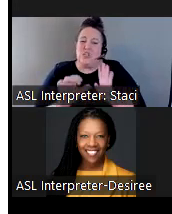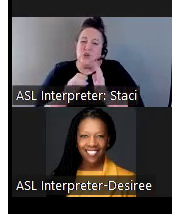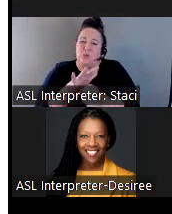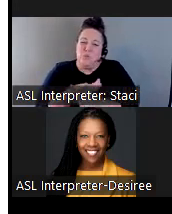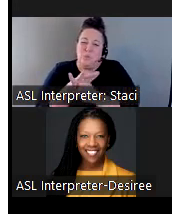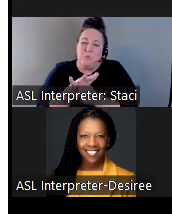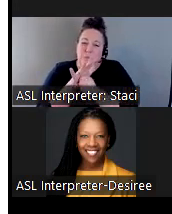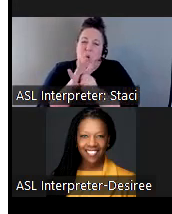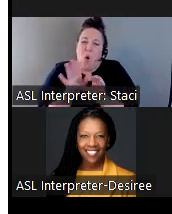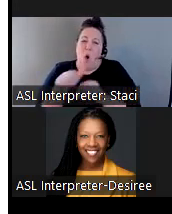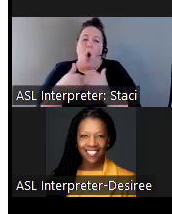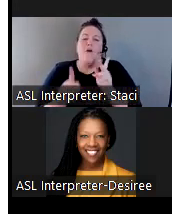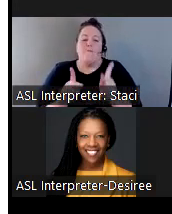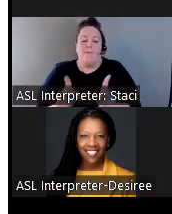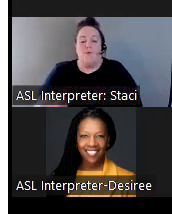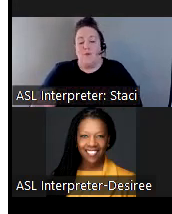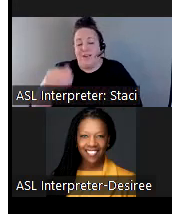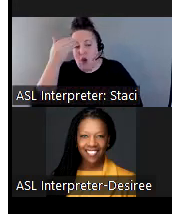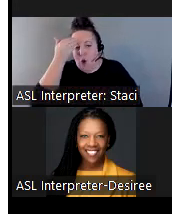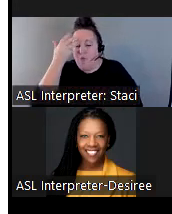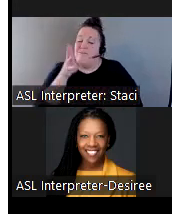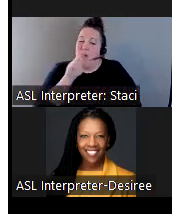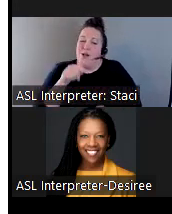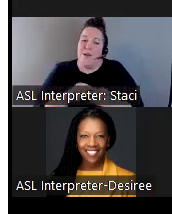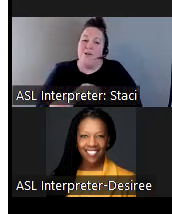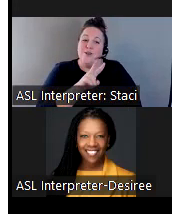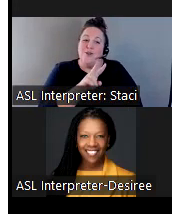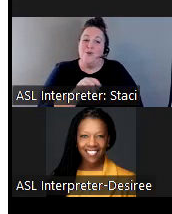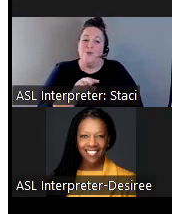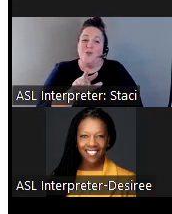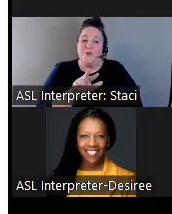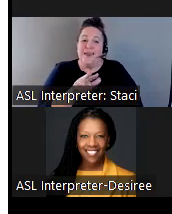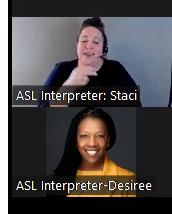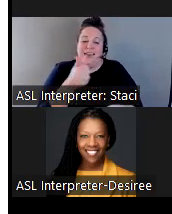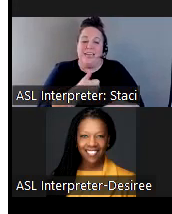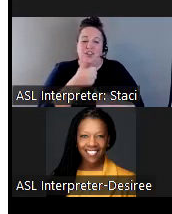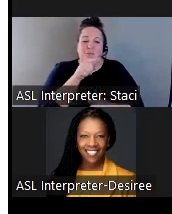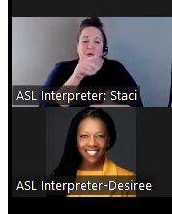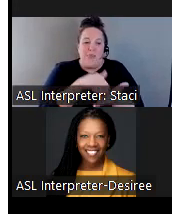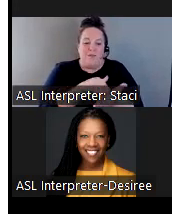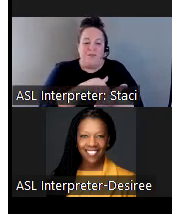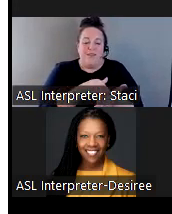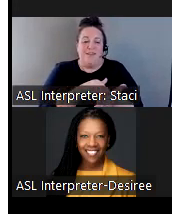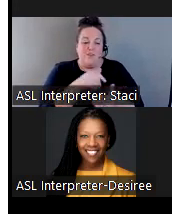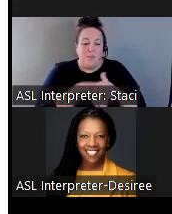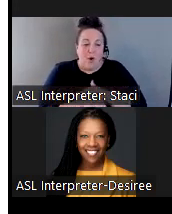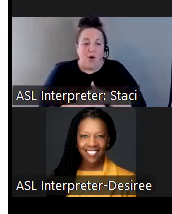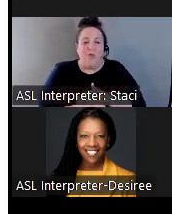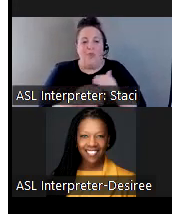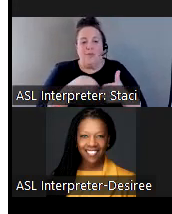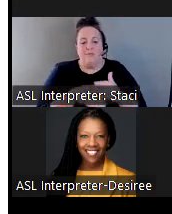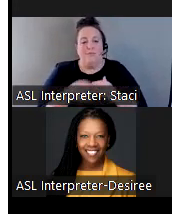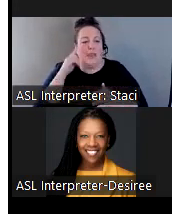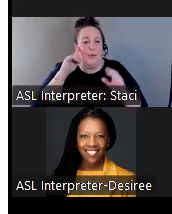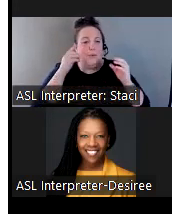all of you, we know, we already talked about 2 to 3 per 1,000 at birth are born with hearing loss. Well, that